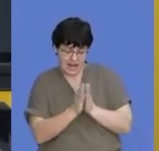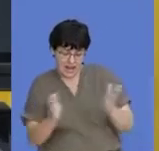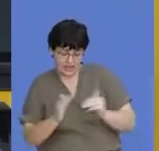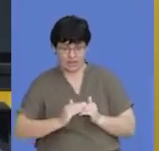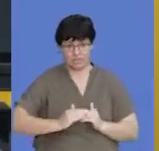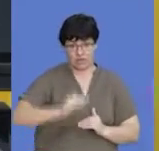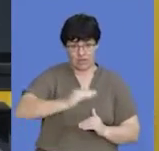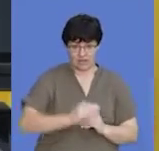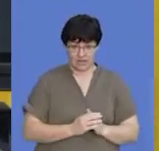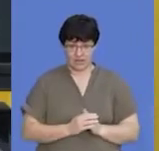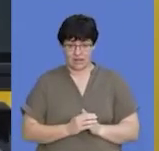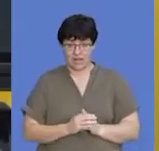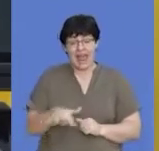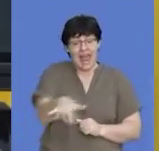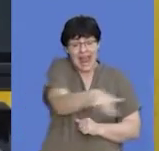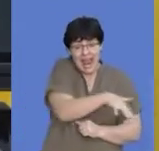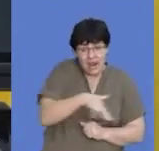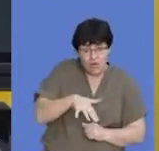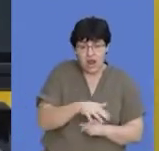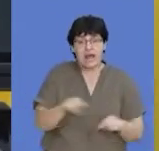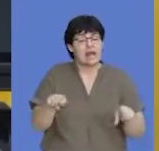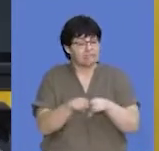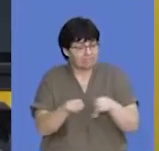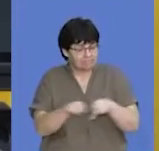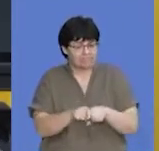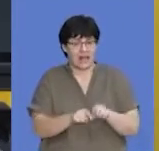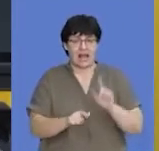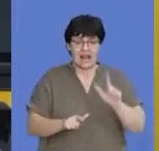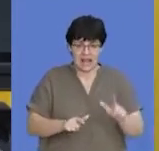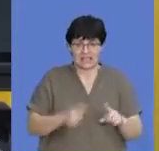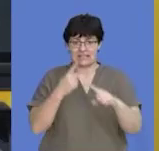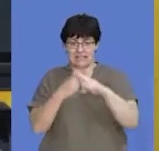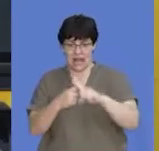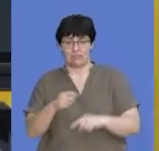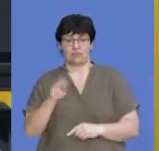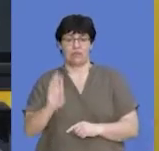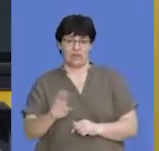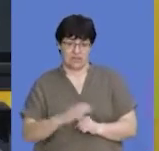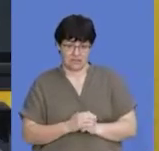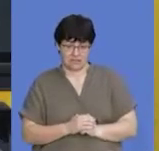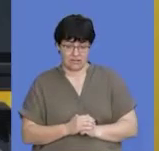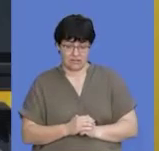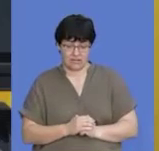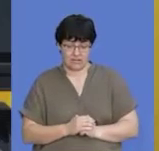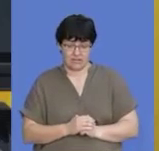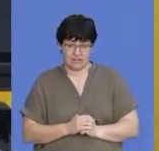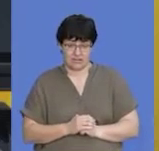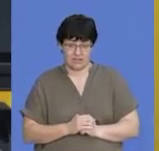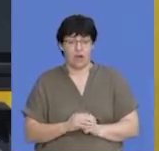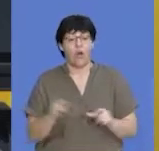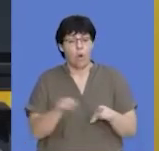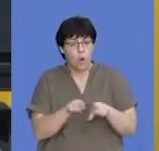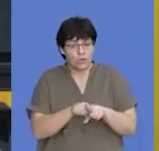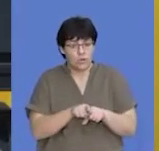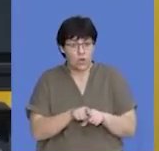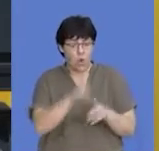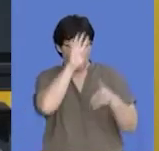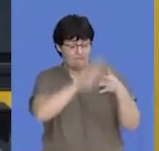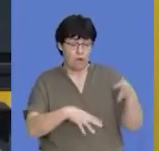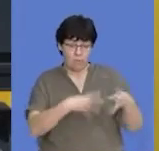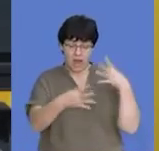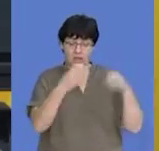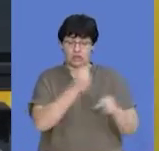breadth. Area is equal to length and breadth, length times breadth. What you will also note is that your formulas